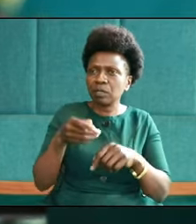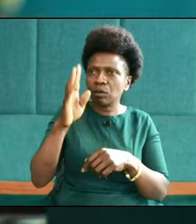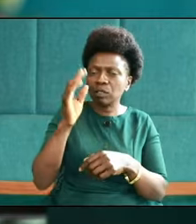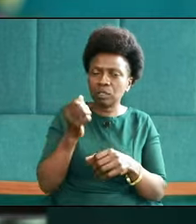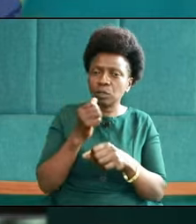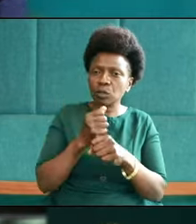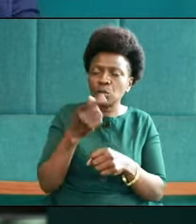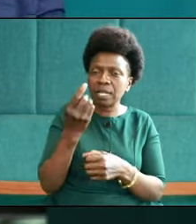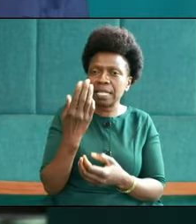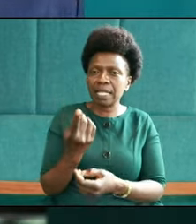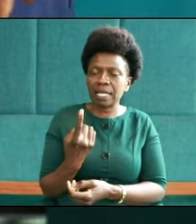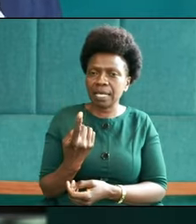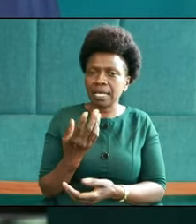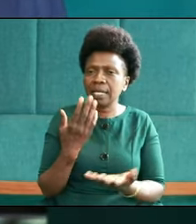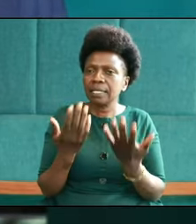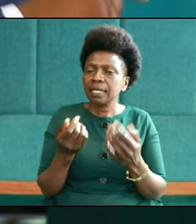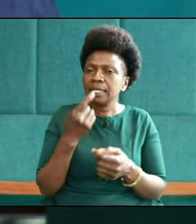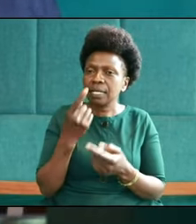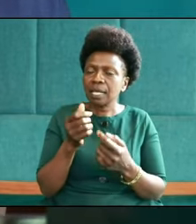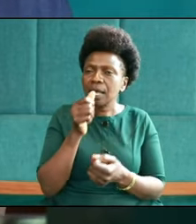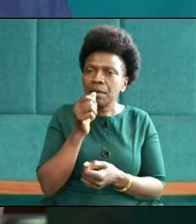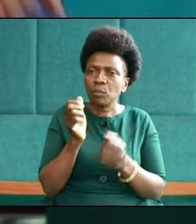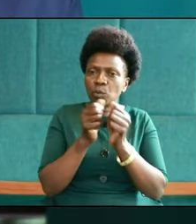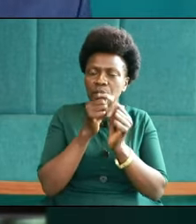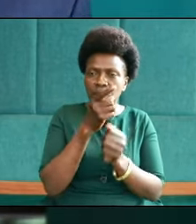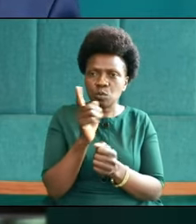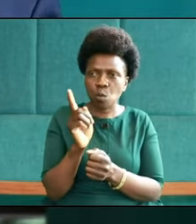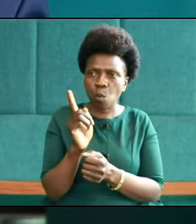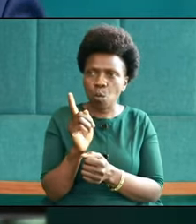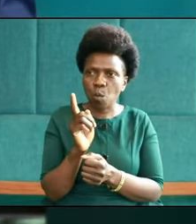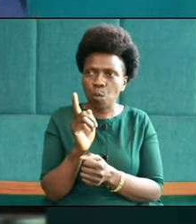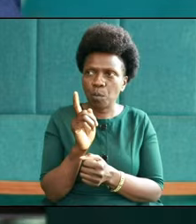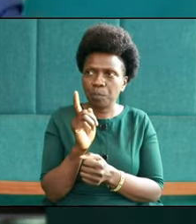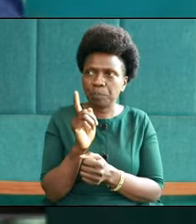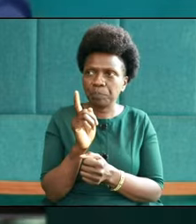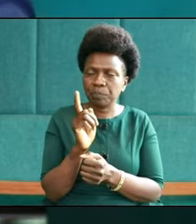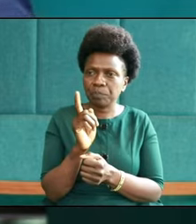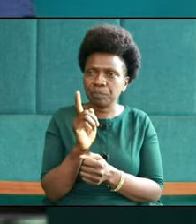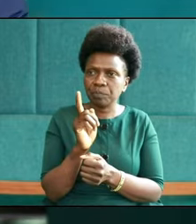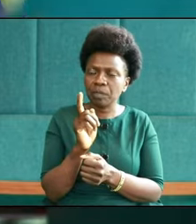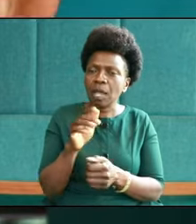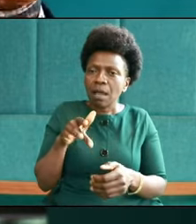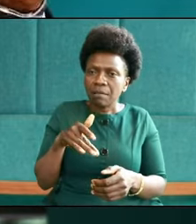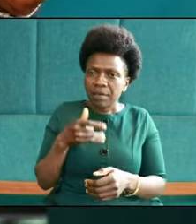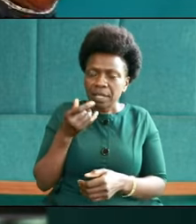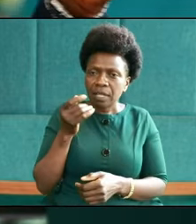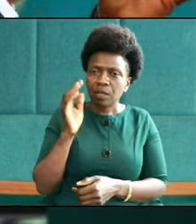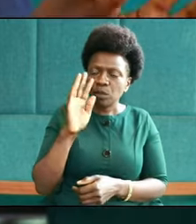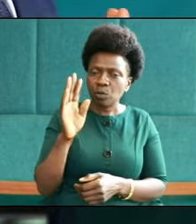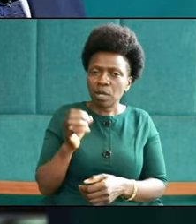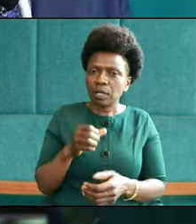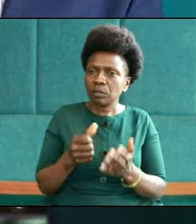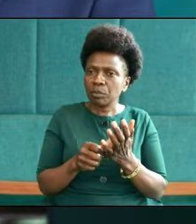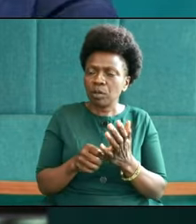and saying, I am with you in this place where you feel you are troubled, where you are